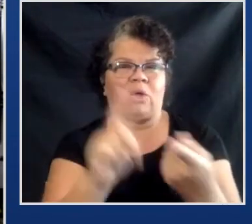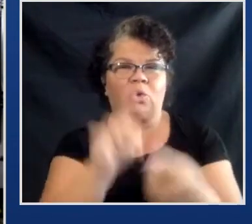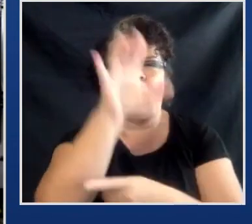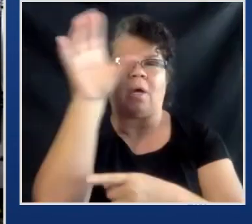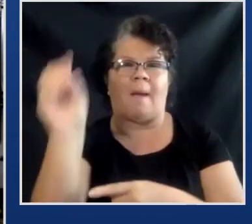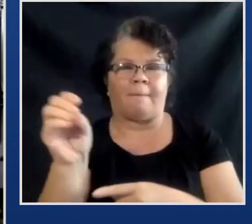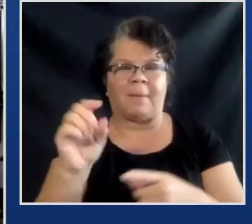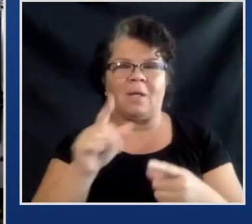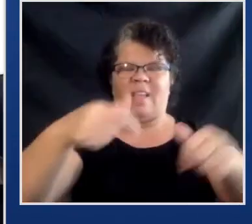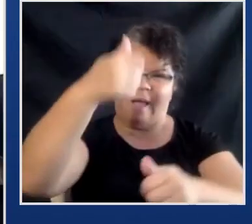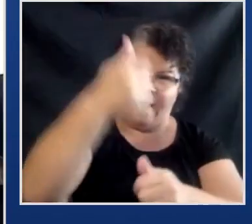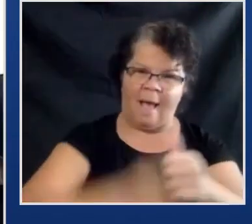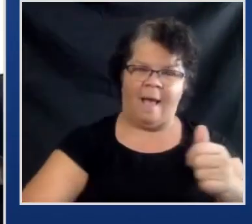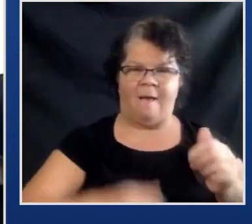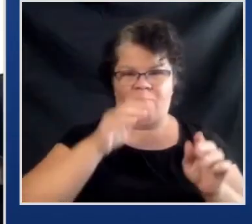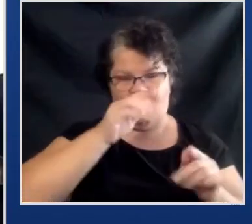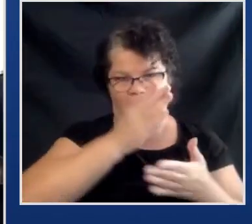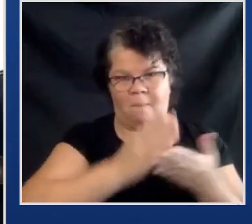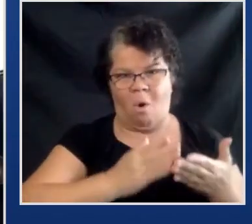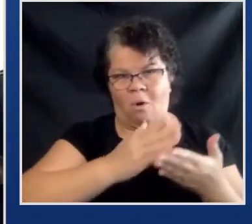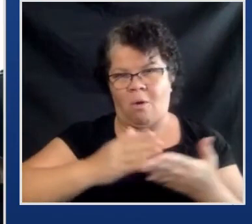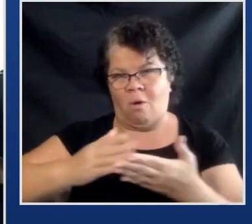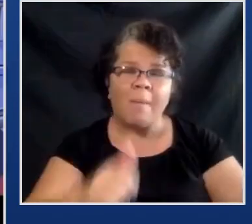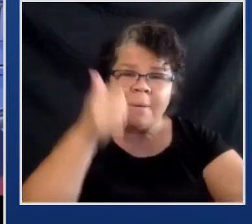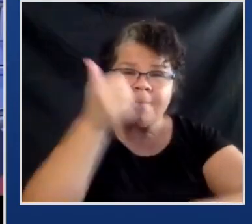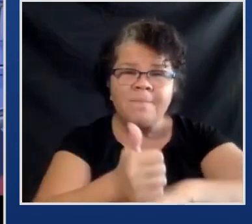have all the products. Look,